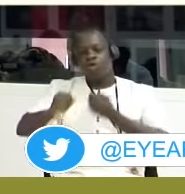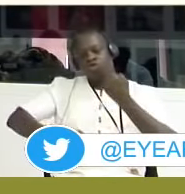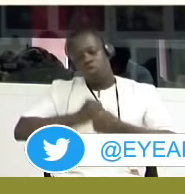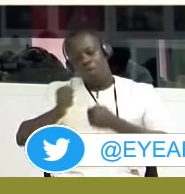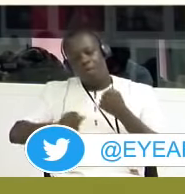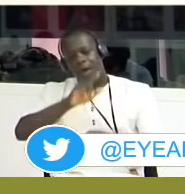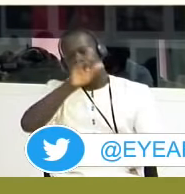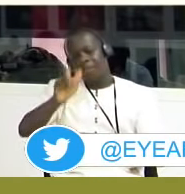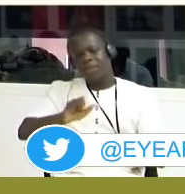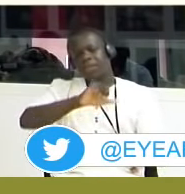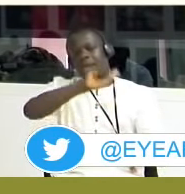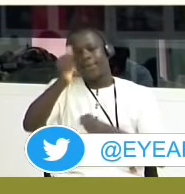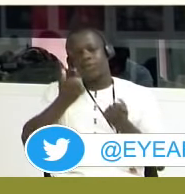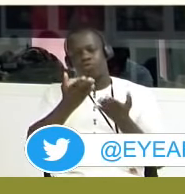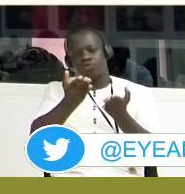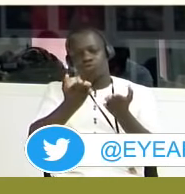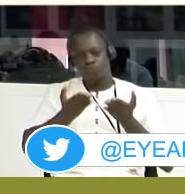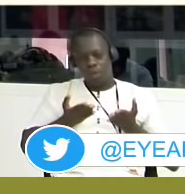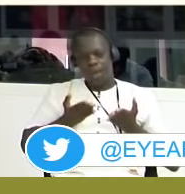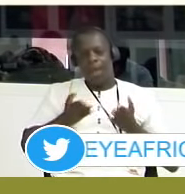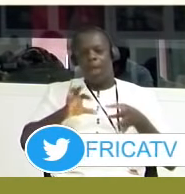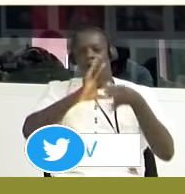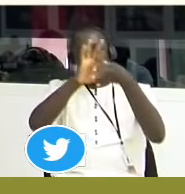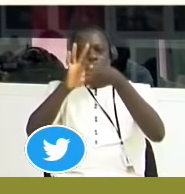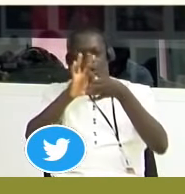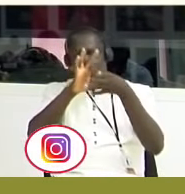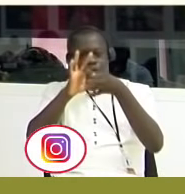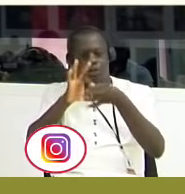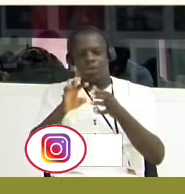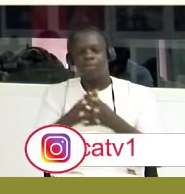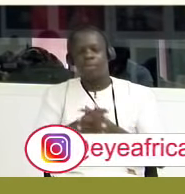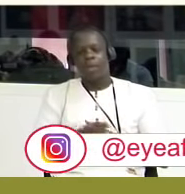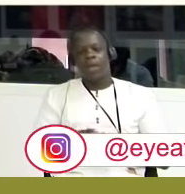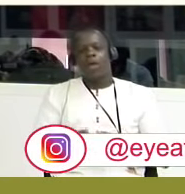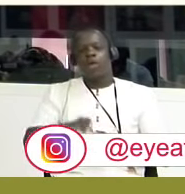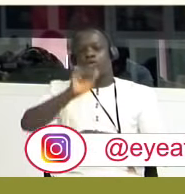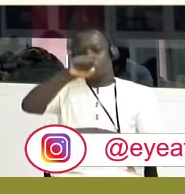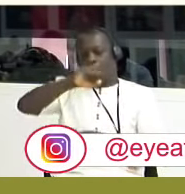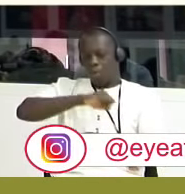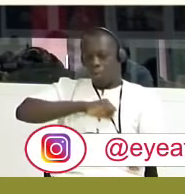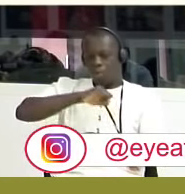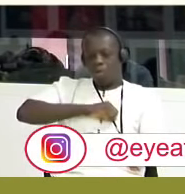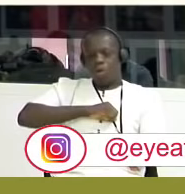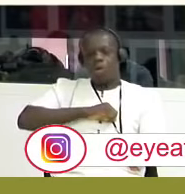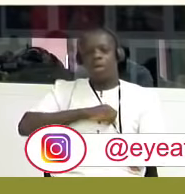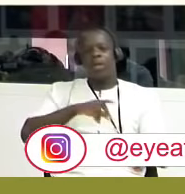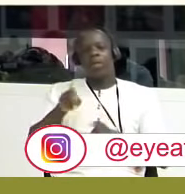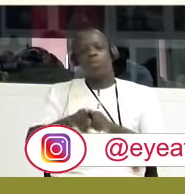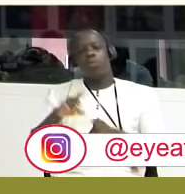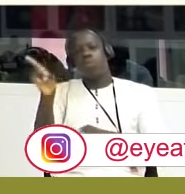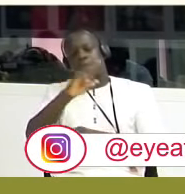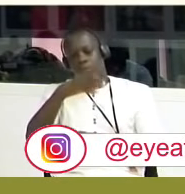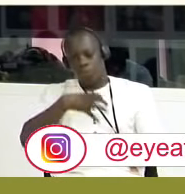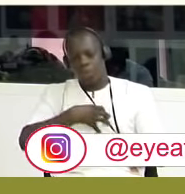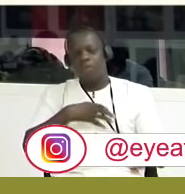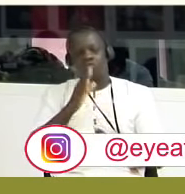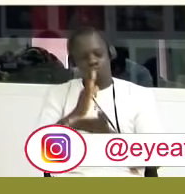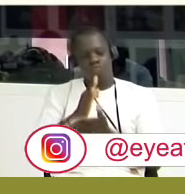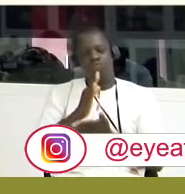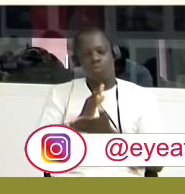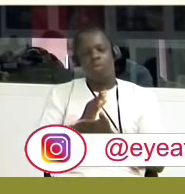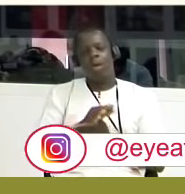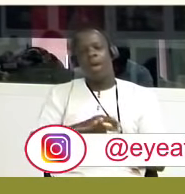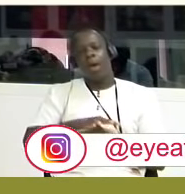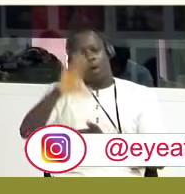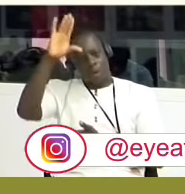student body, that their concerns are well noted and